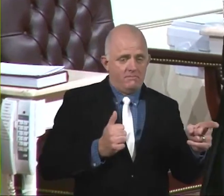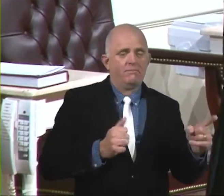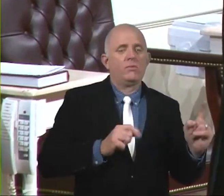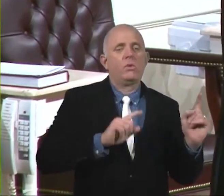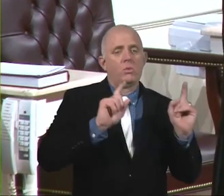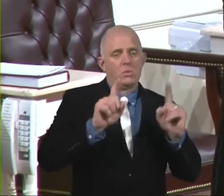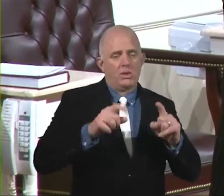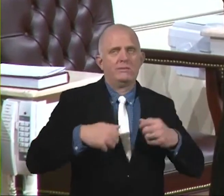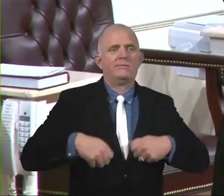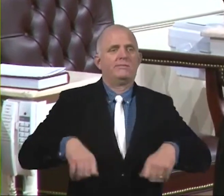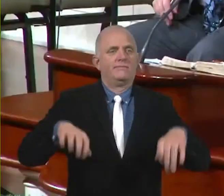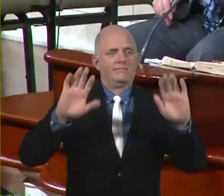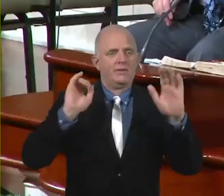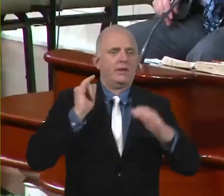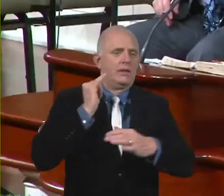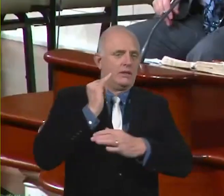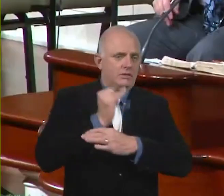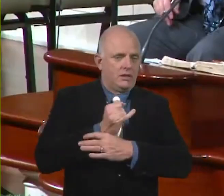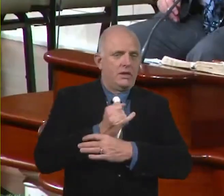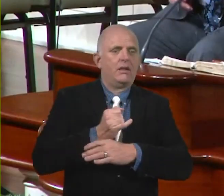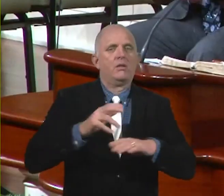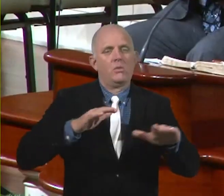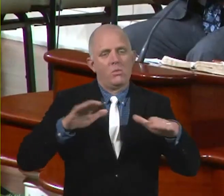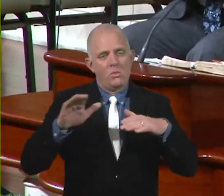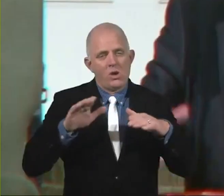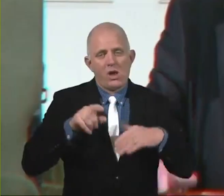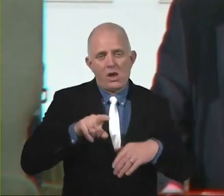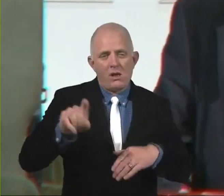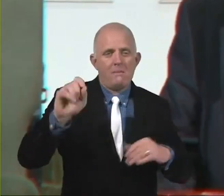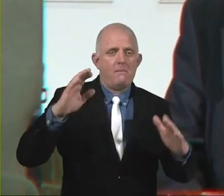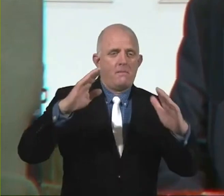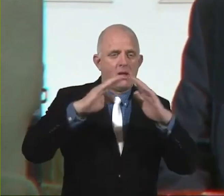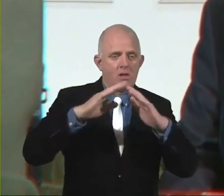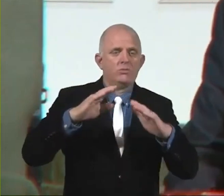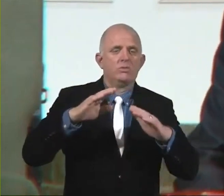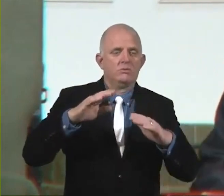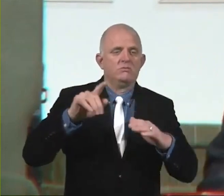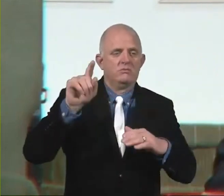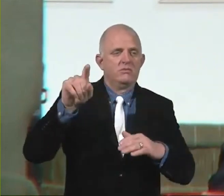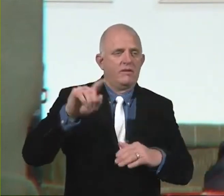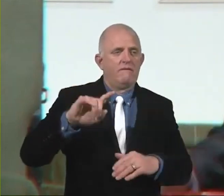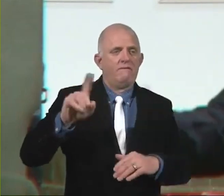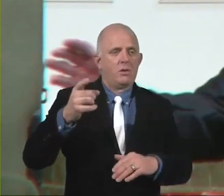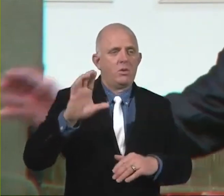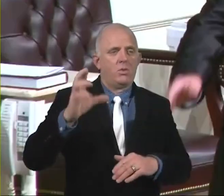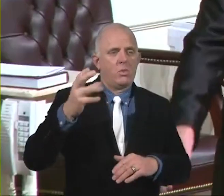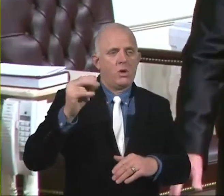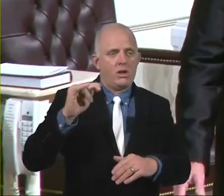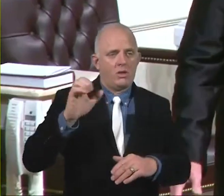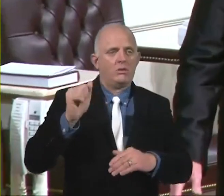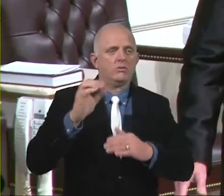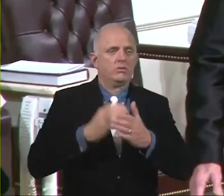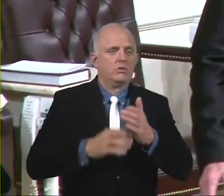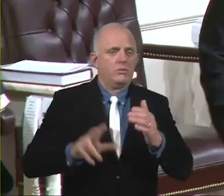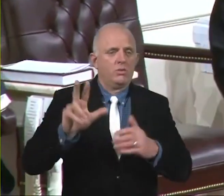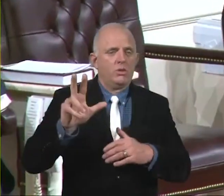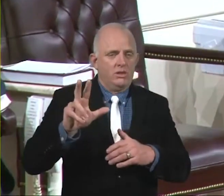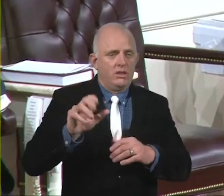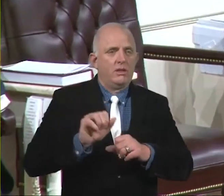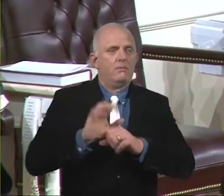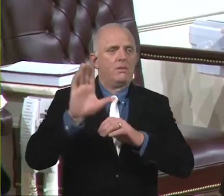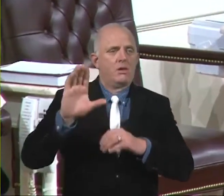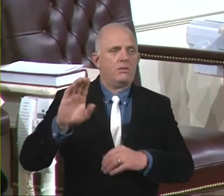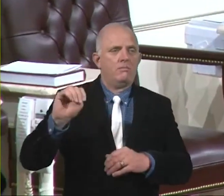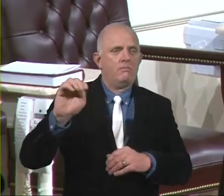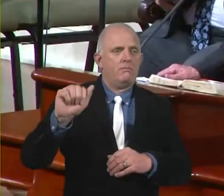Isaac. They climbed the mountain of Moriah. And if you'll read in 1 Chronicles in chapter 3, you'll find out Mount Moriah of the Old